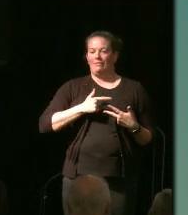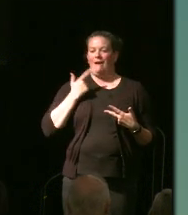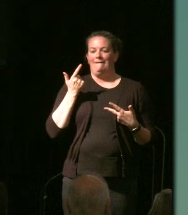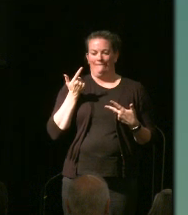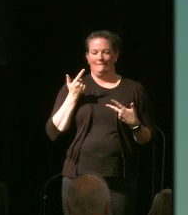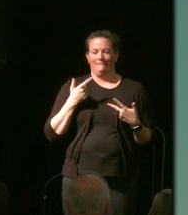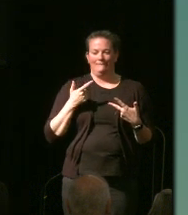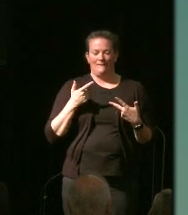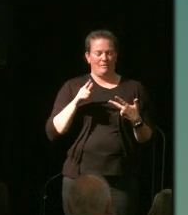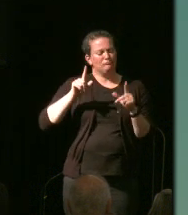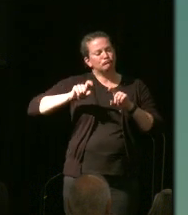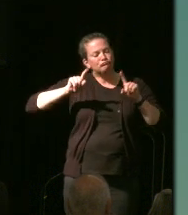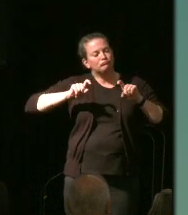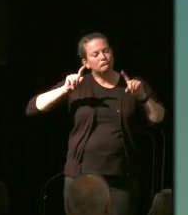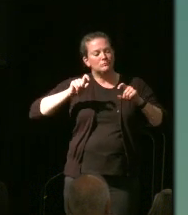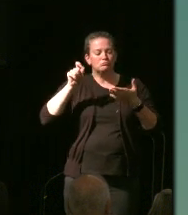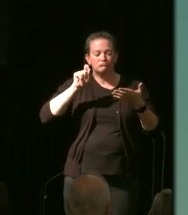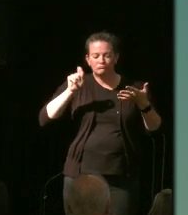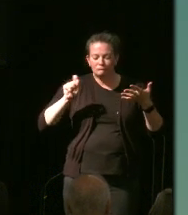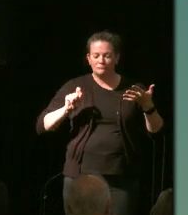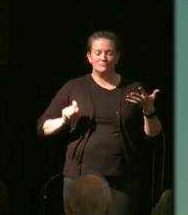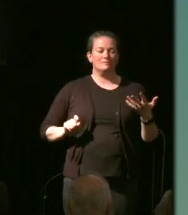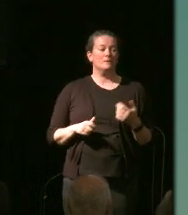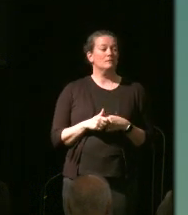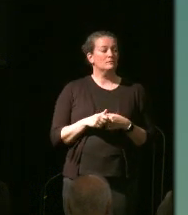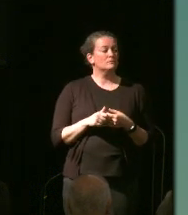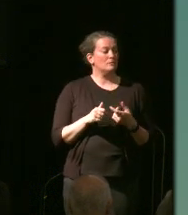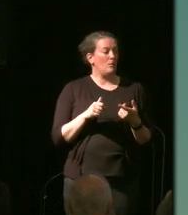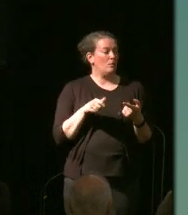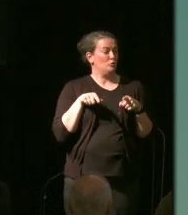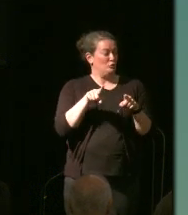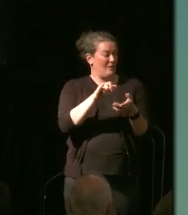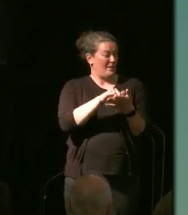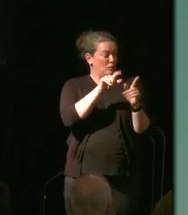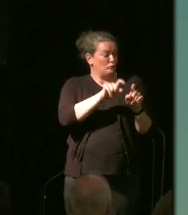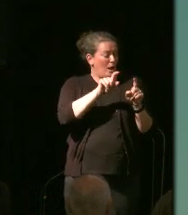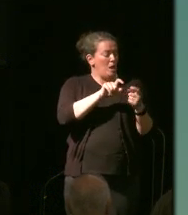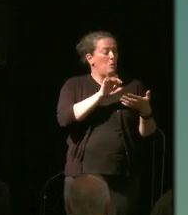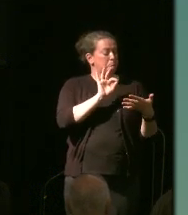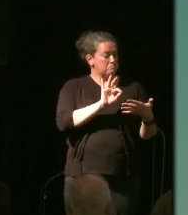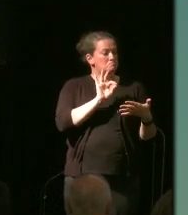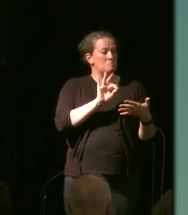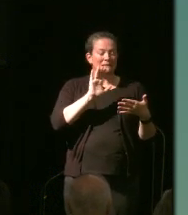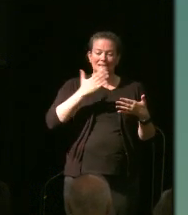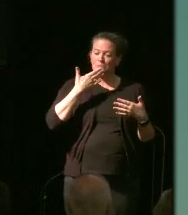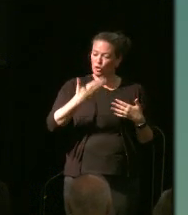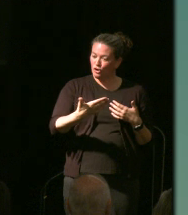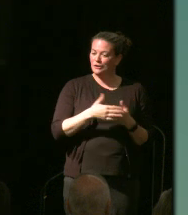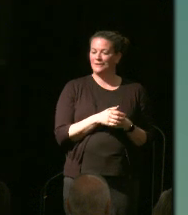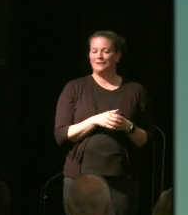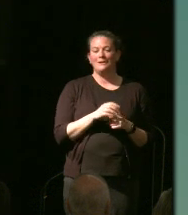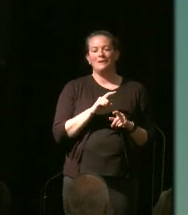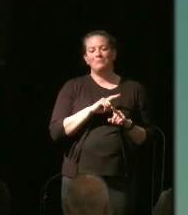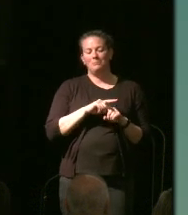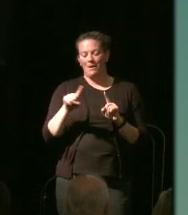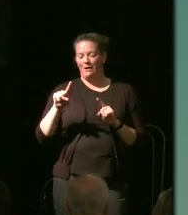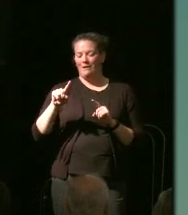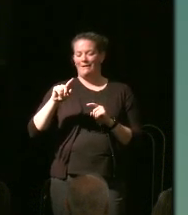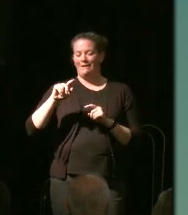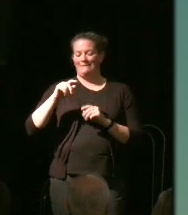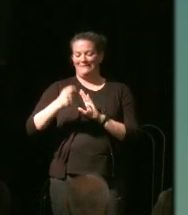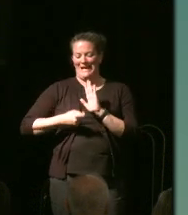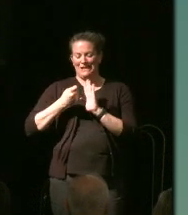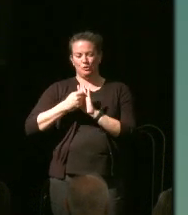before. So we saw some really significant, very encouraging data in that trial, but we had that complication of the sham effect in the phase 2b,